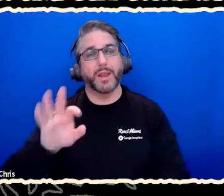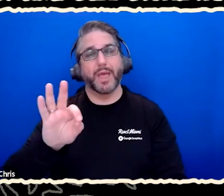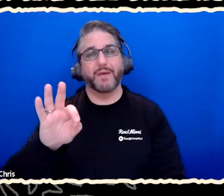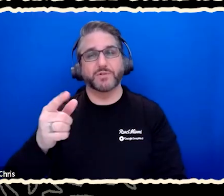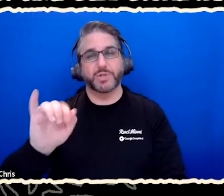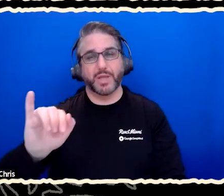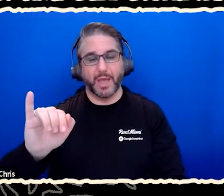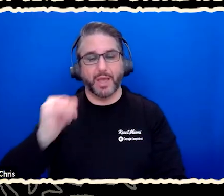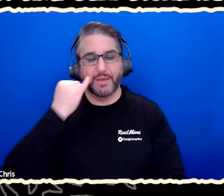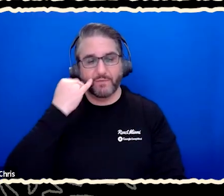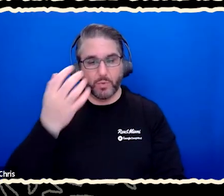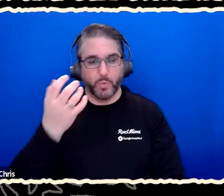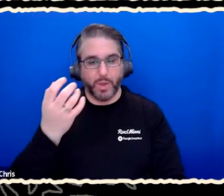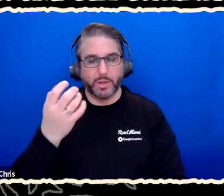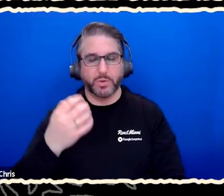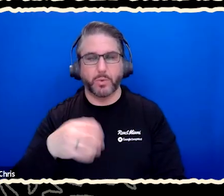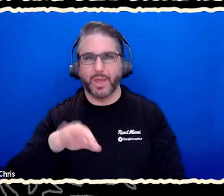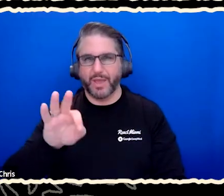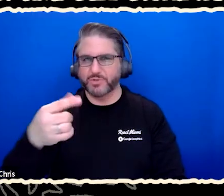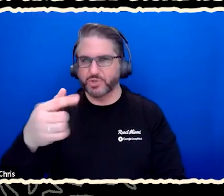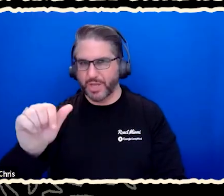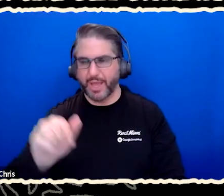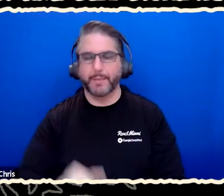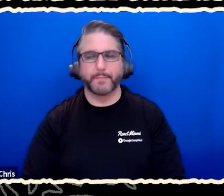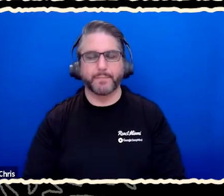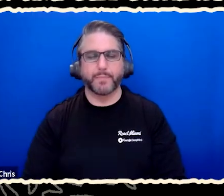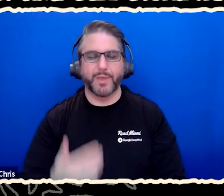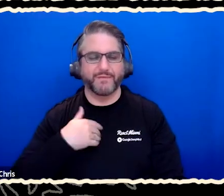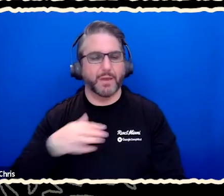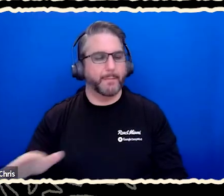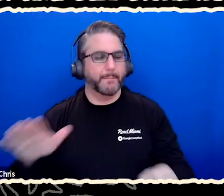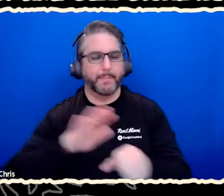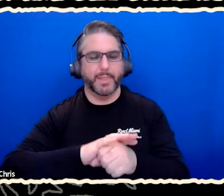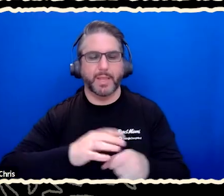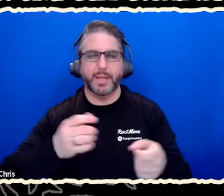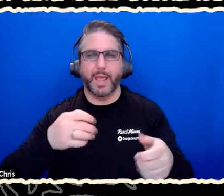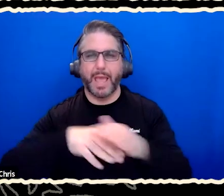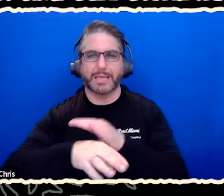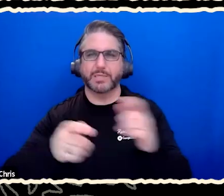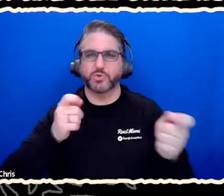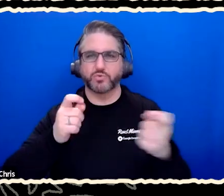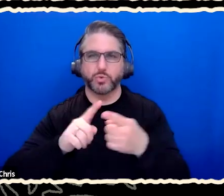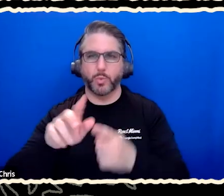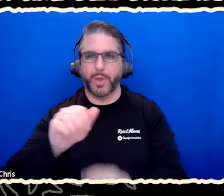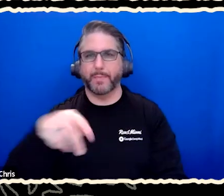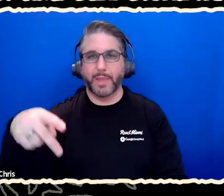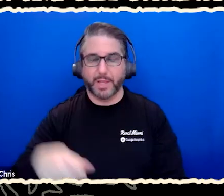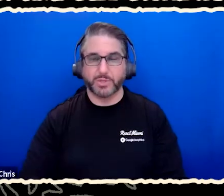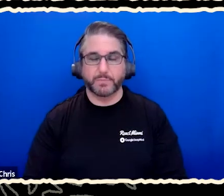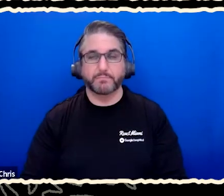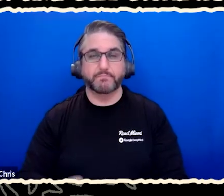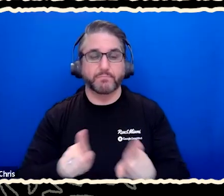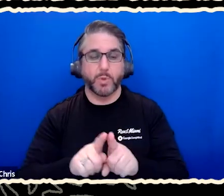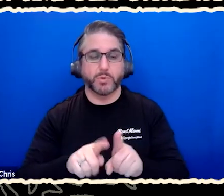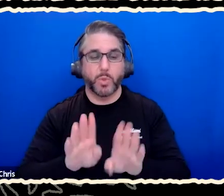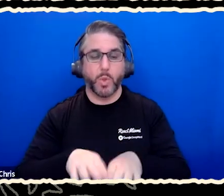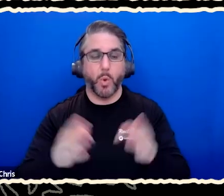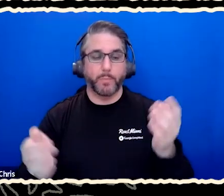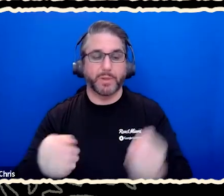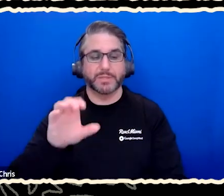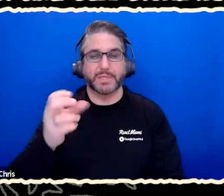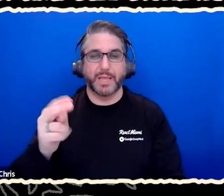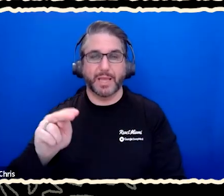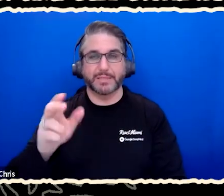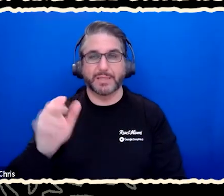want to have a complete access control layer on to your application. It's hosted by the OpenCNCF, so I guess they are